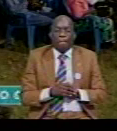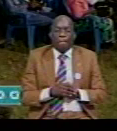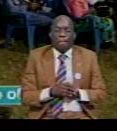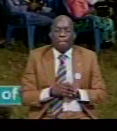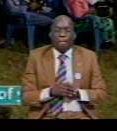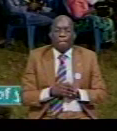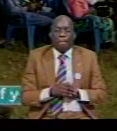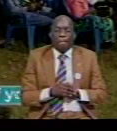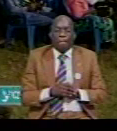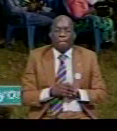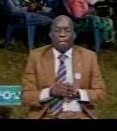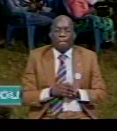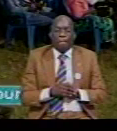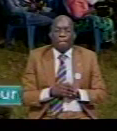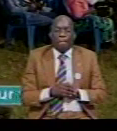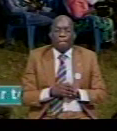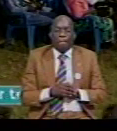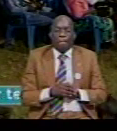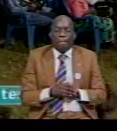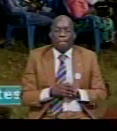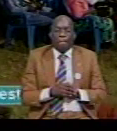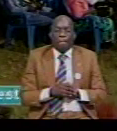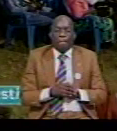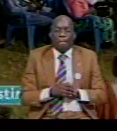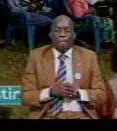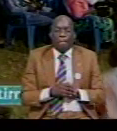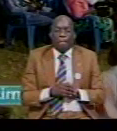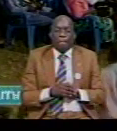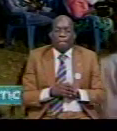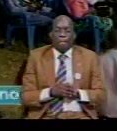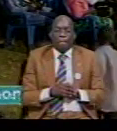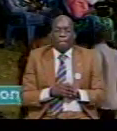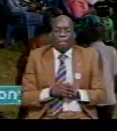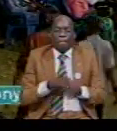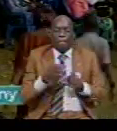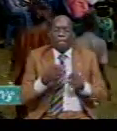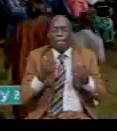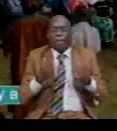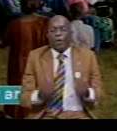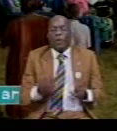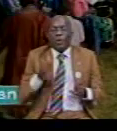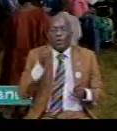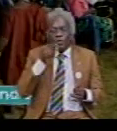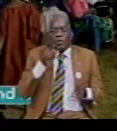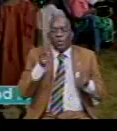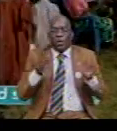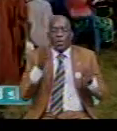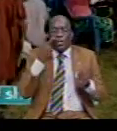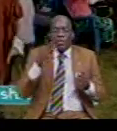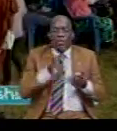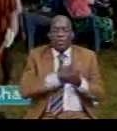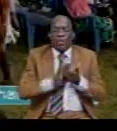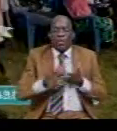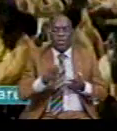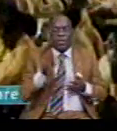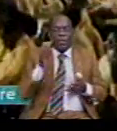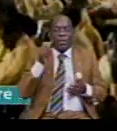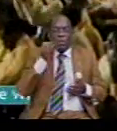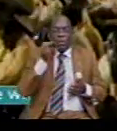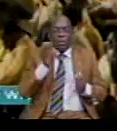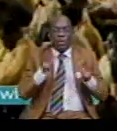the Lord touched her hand. Now she can see clearly. She can see very well. Praise the